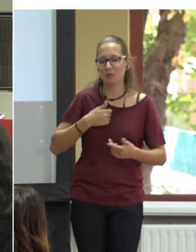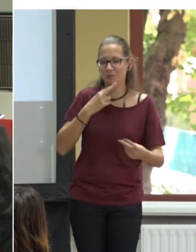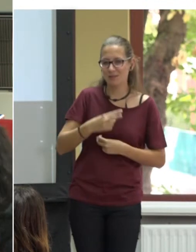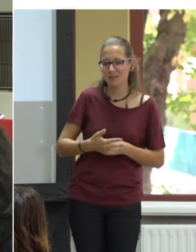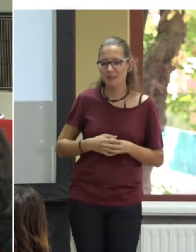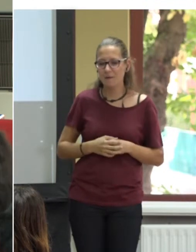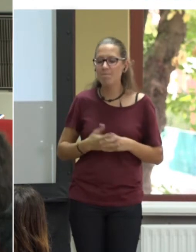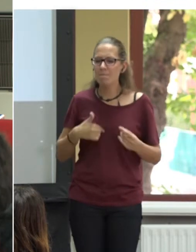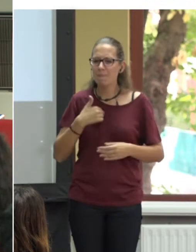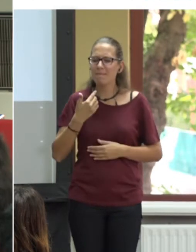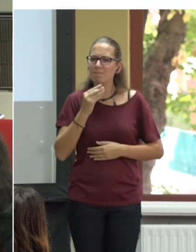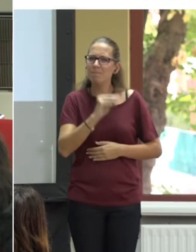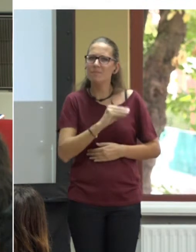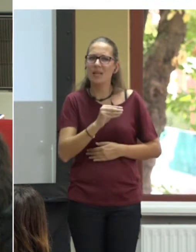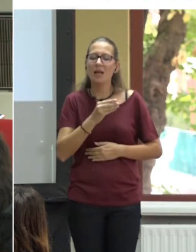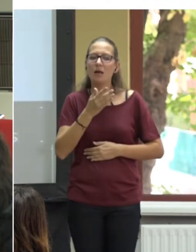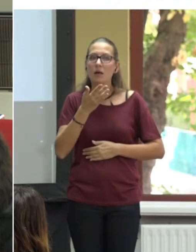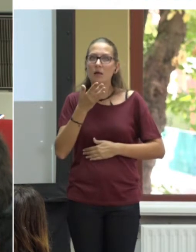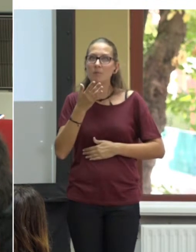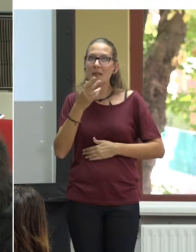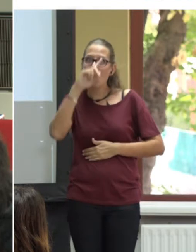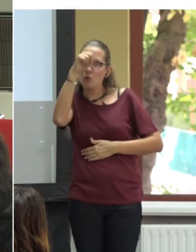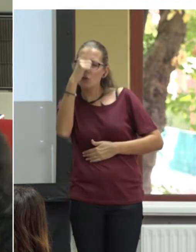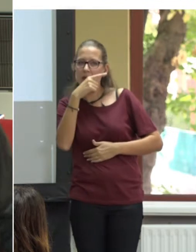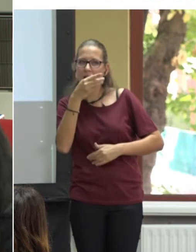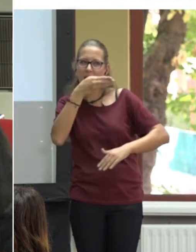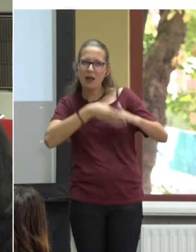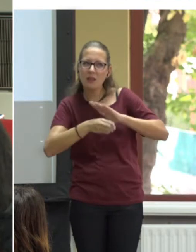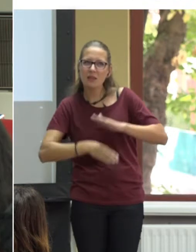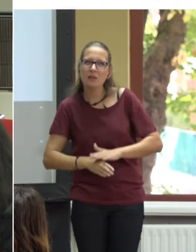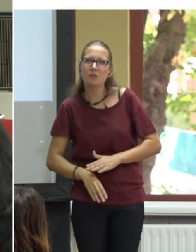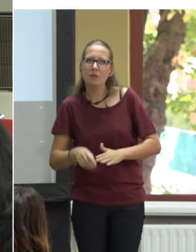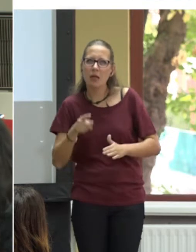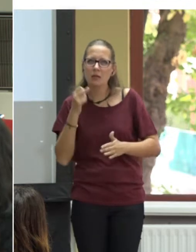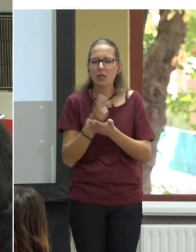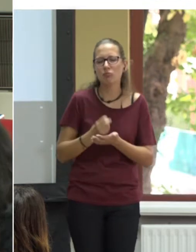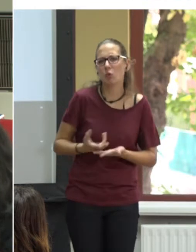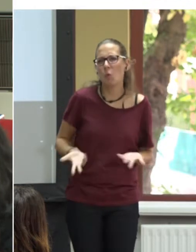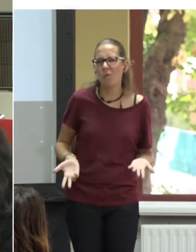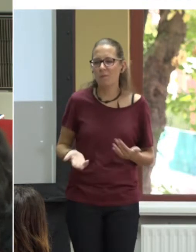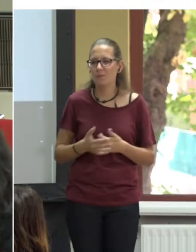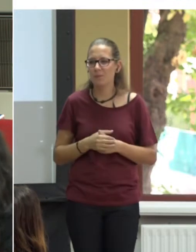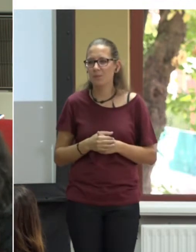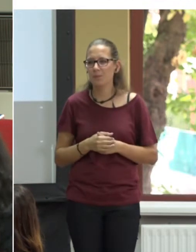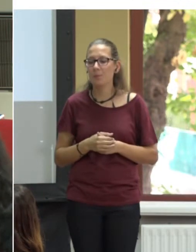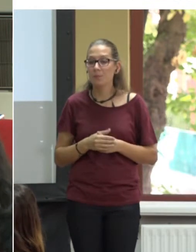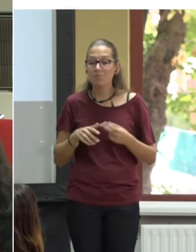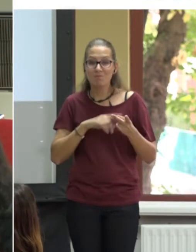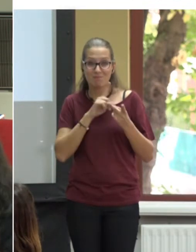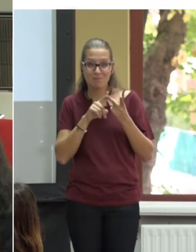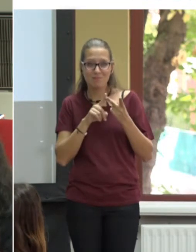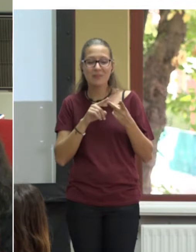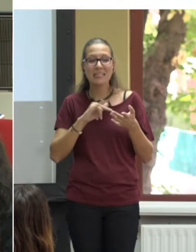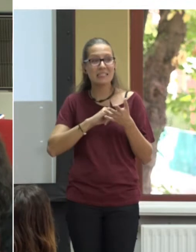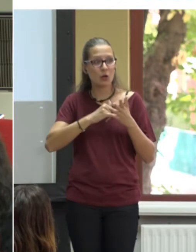answer if you feel comfortable. What's the challenges that we're going to be facing? What are the coming needs that we're going to face? And